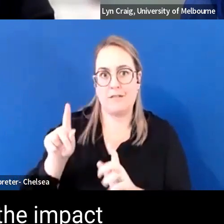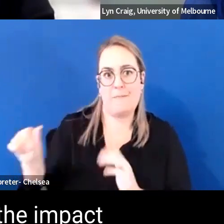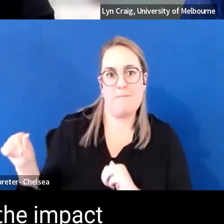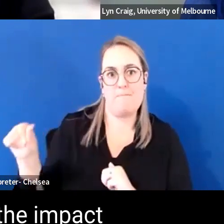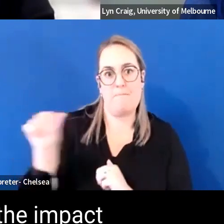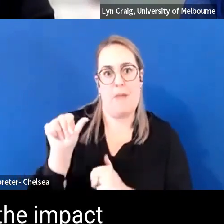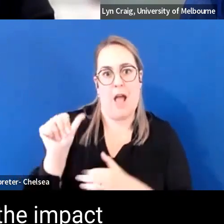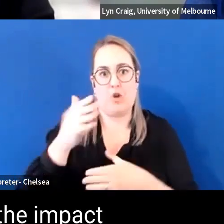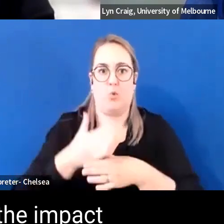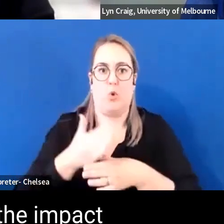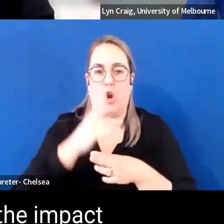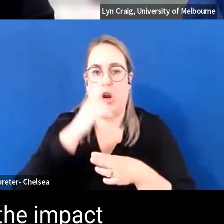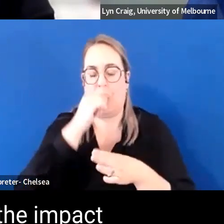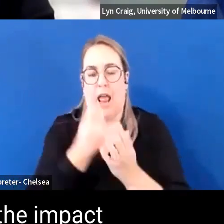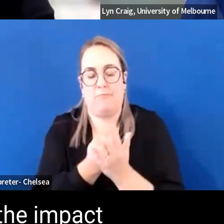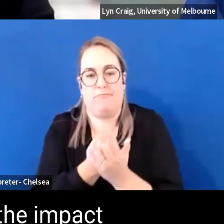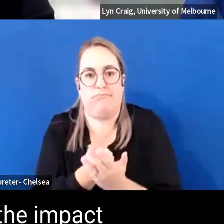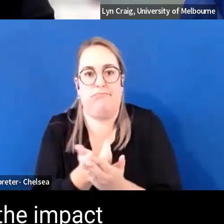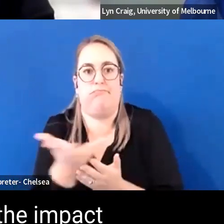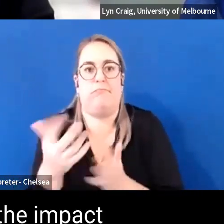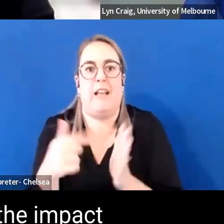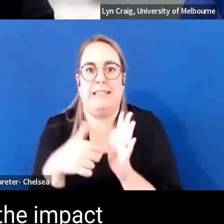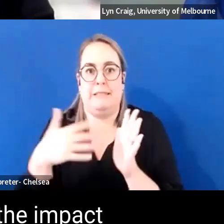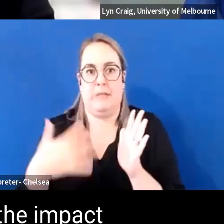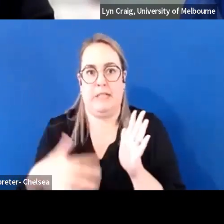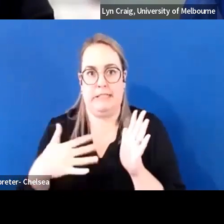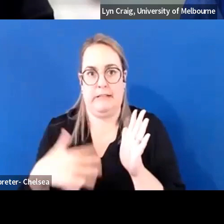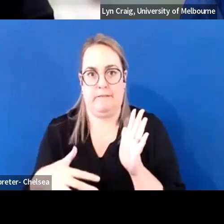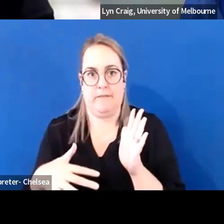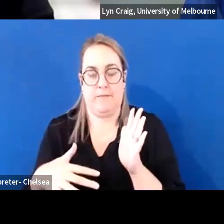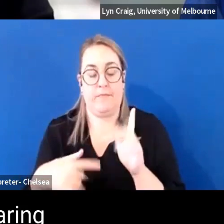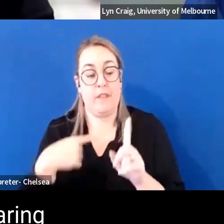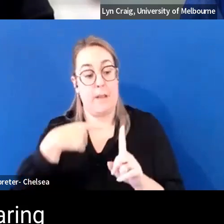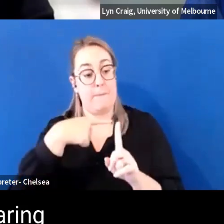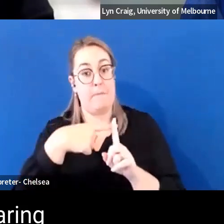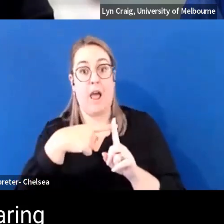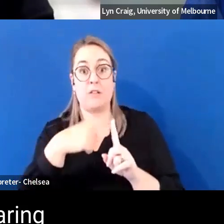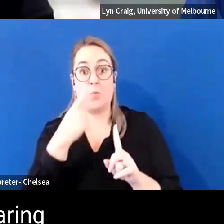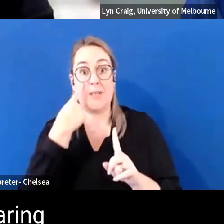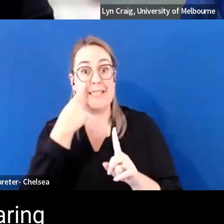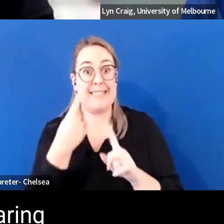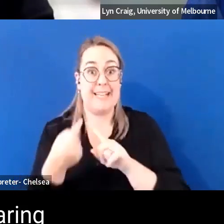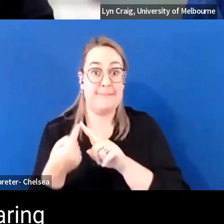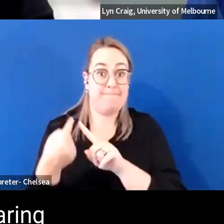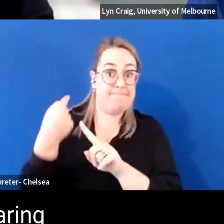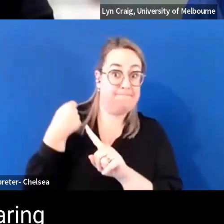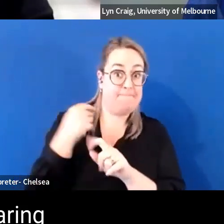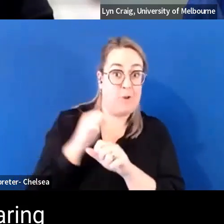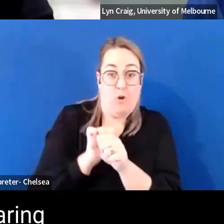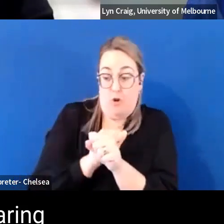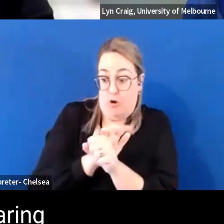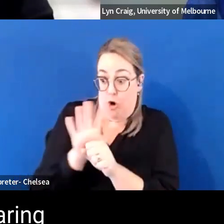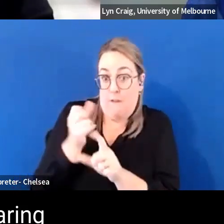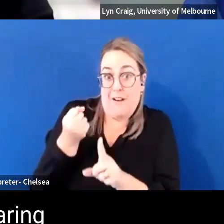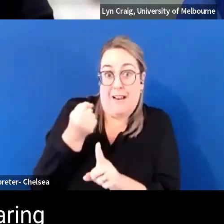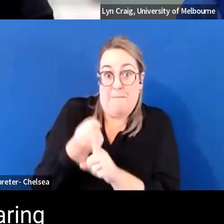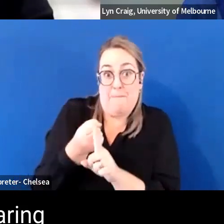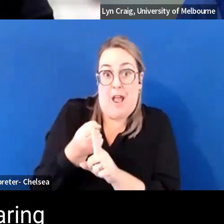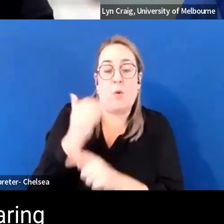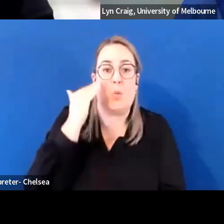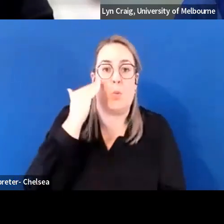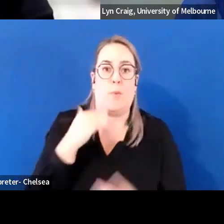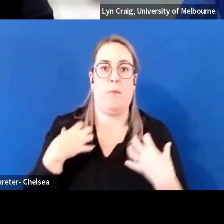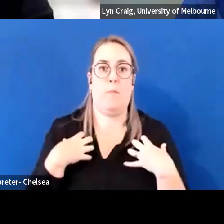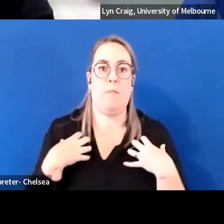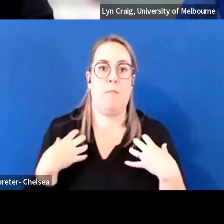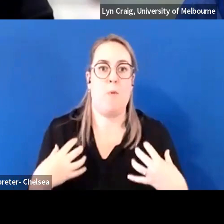the impact of COVID was more on women in terms of caring and initial loss of